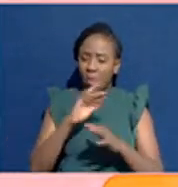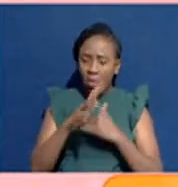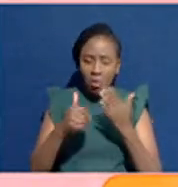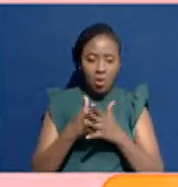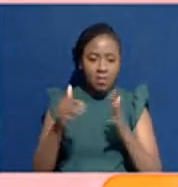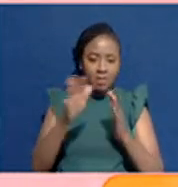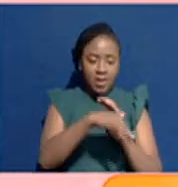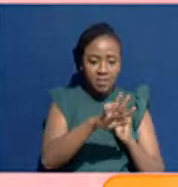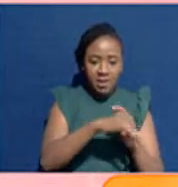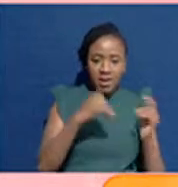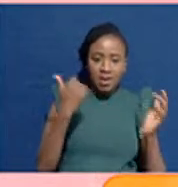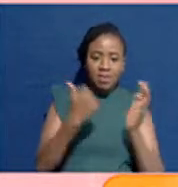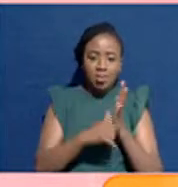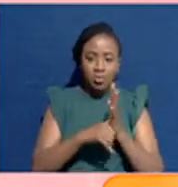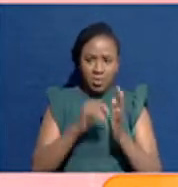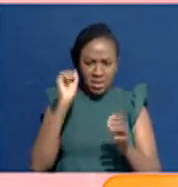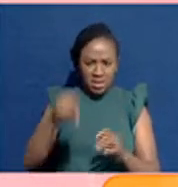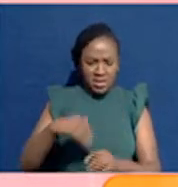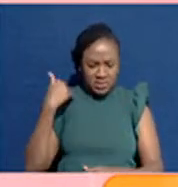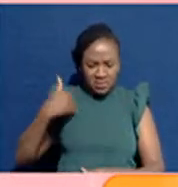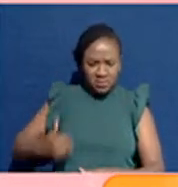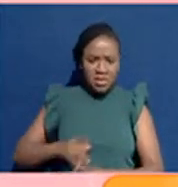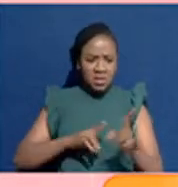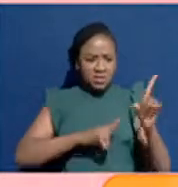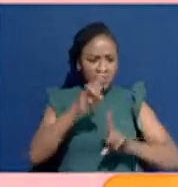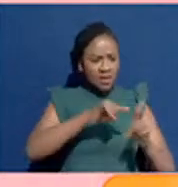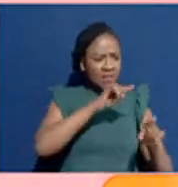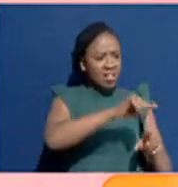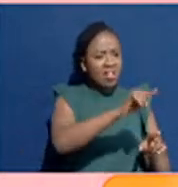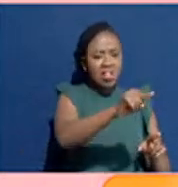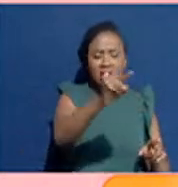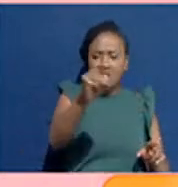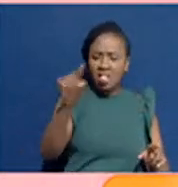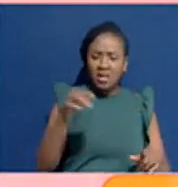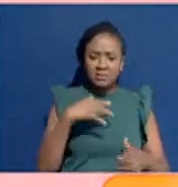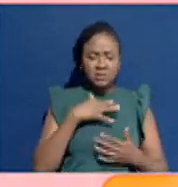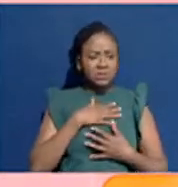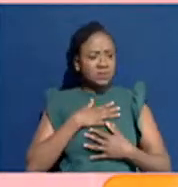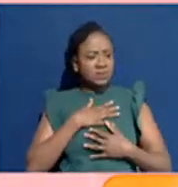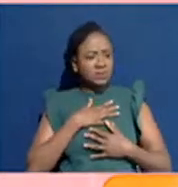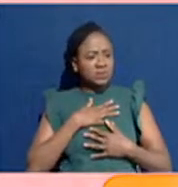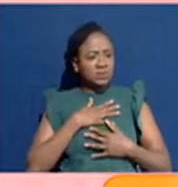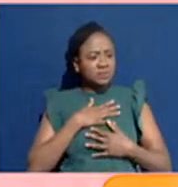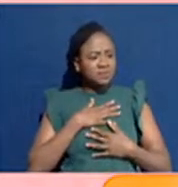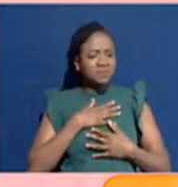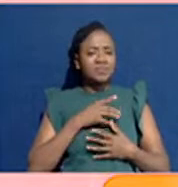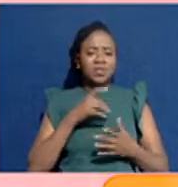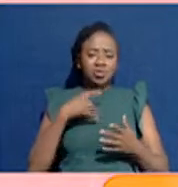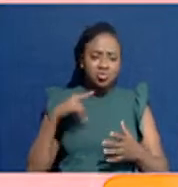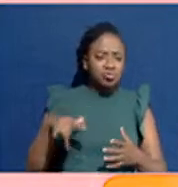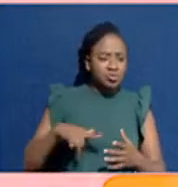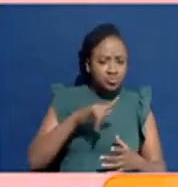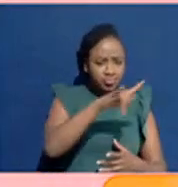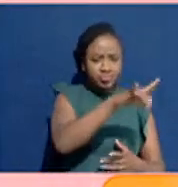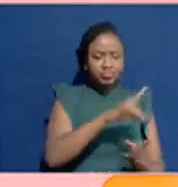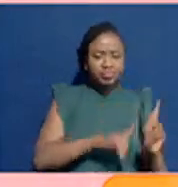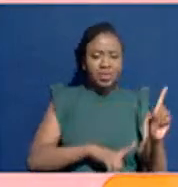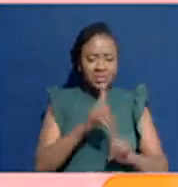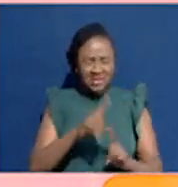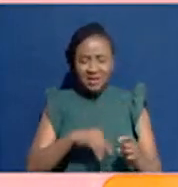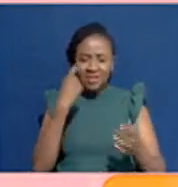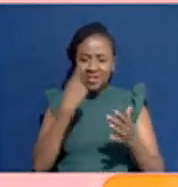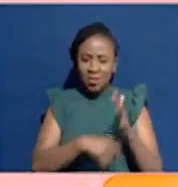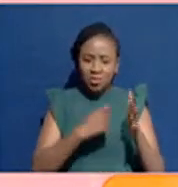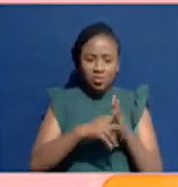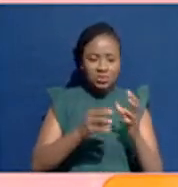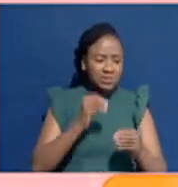have traveled in a few places. And the cost of goods, the cost of travel, the cost of item has